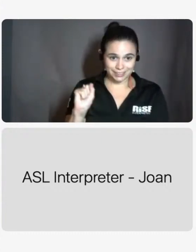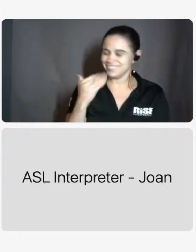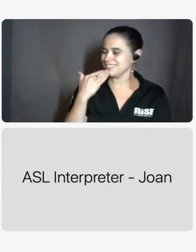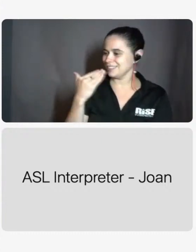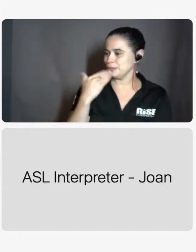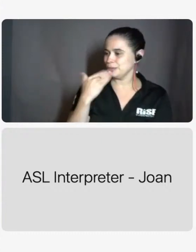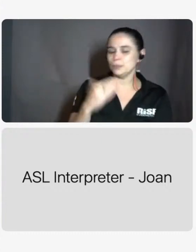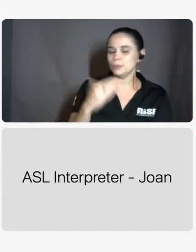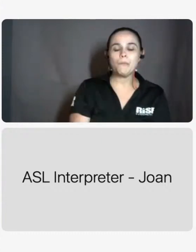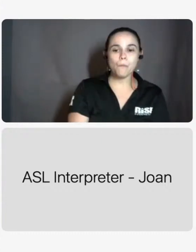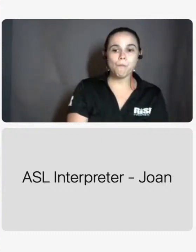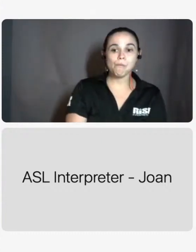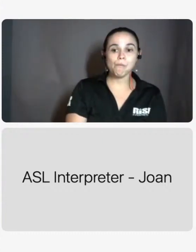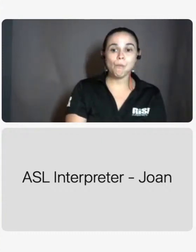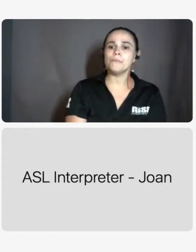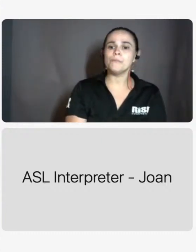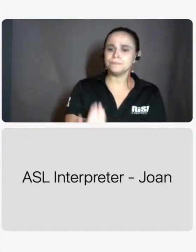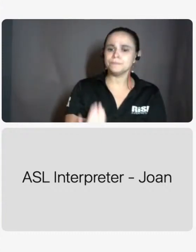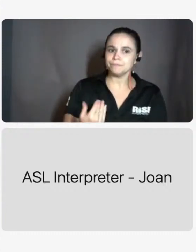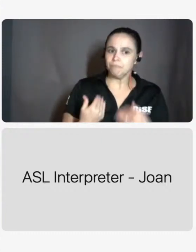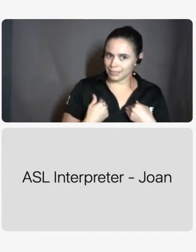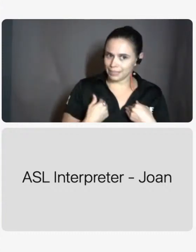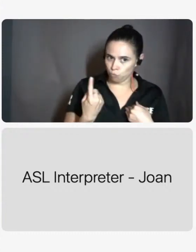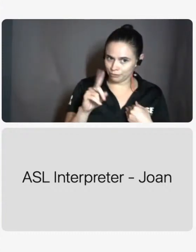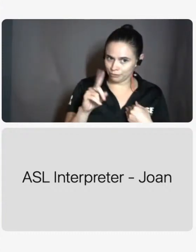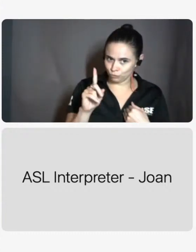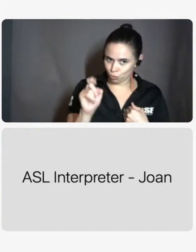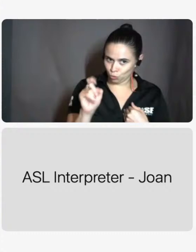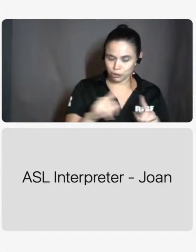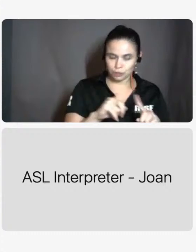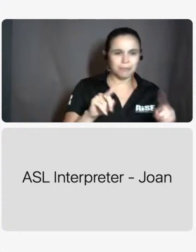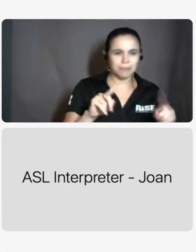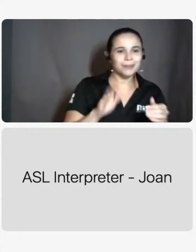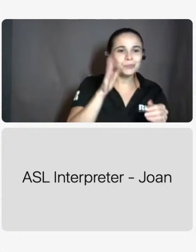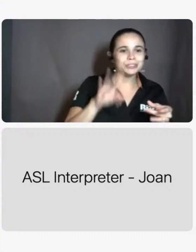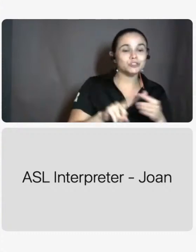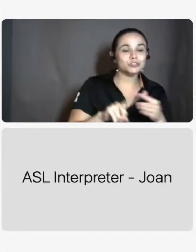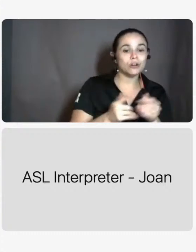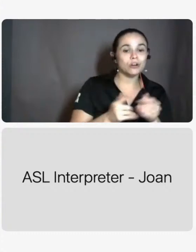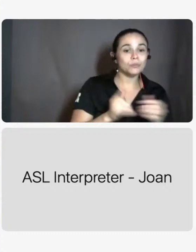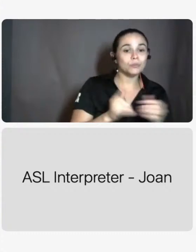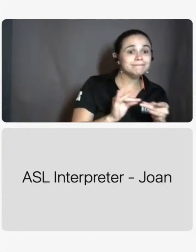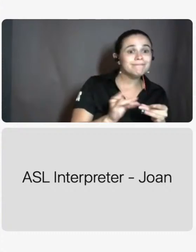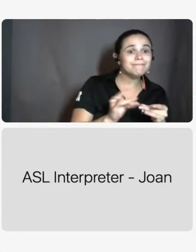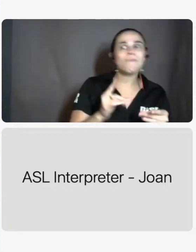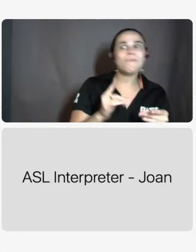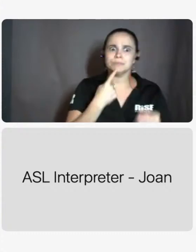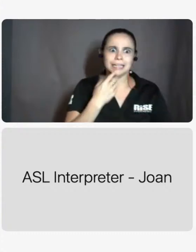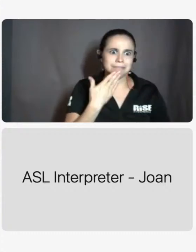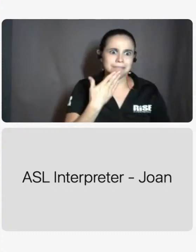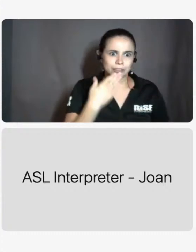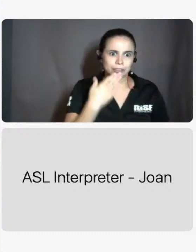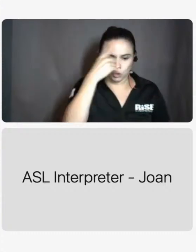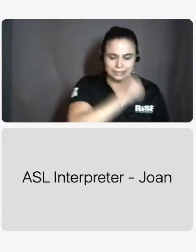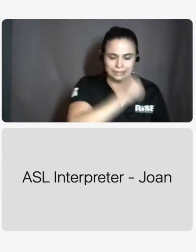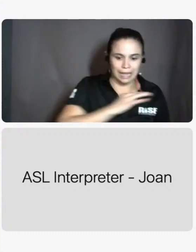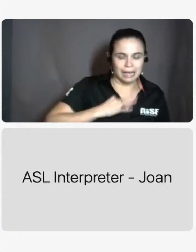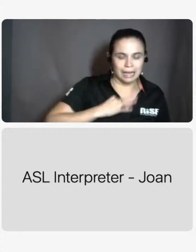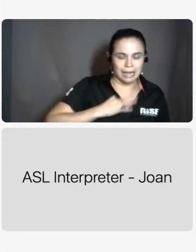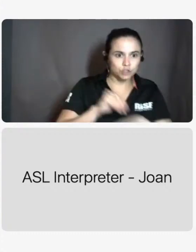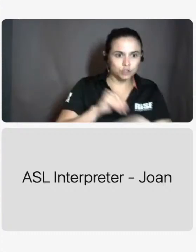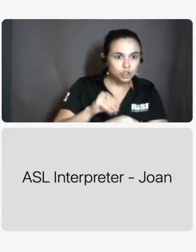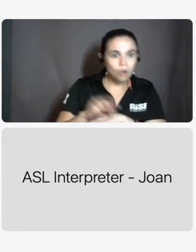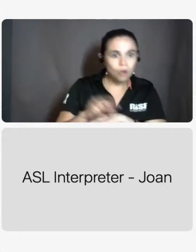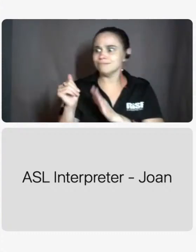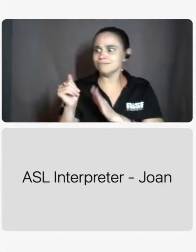start with comments with respect to thanking staff, our consultants and our attorneys. A lot of work went into this. This is not a process that started